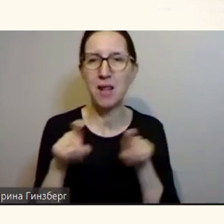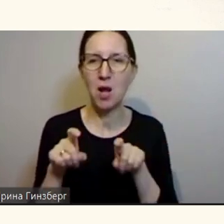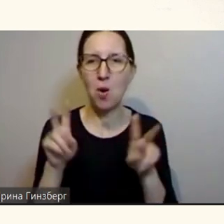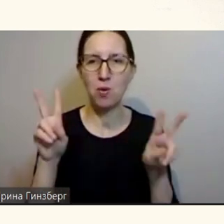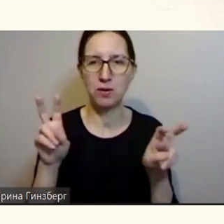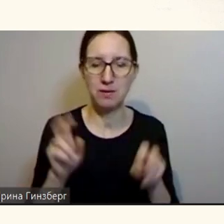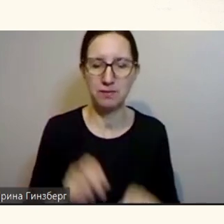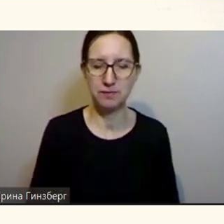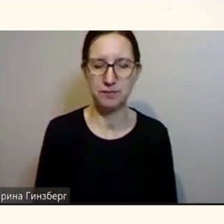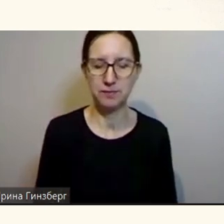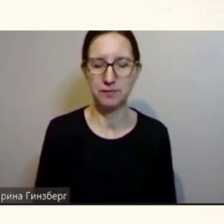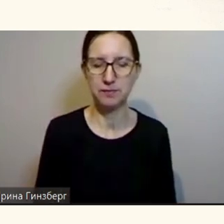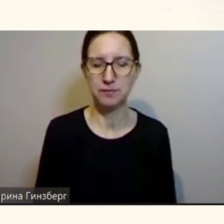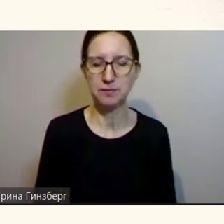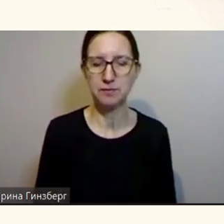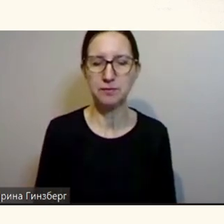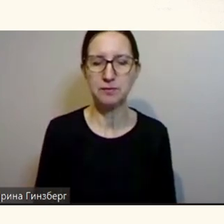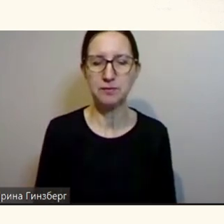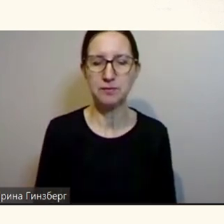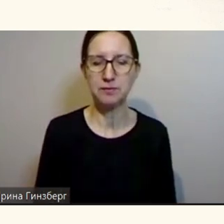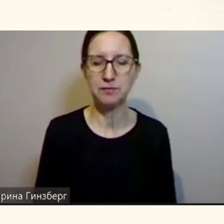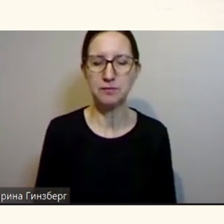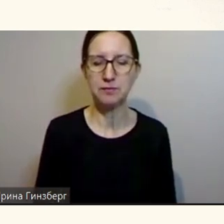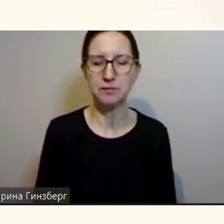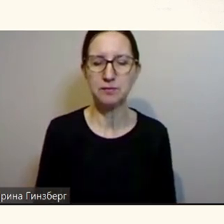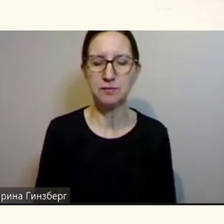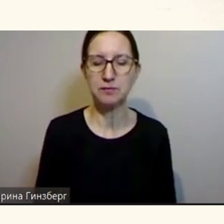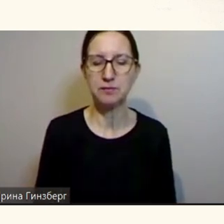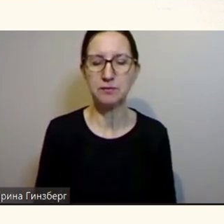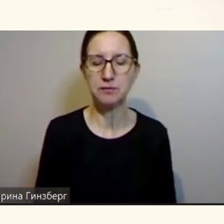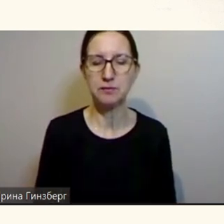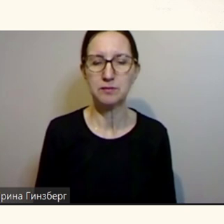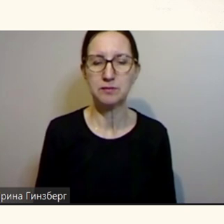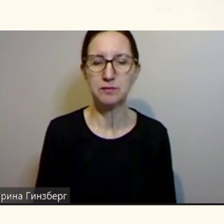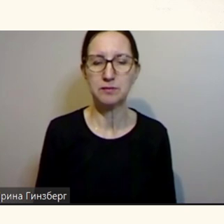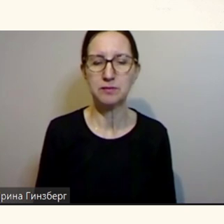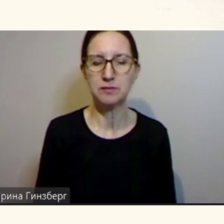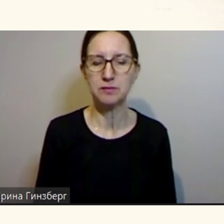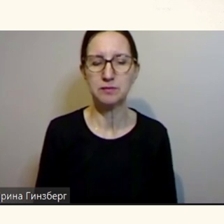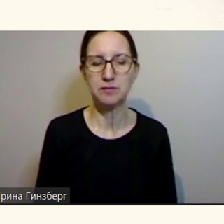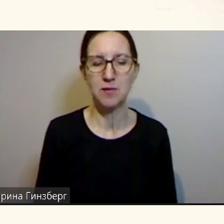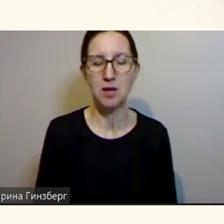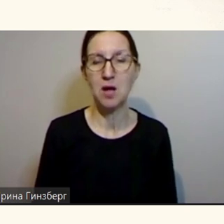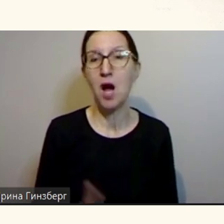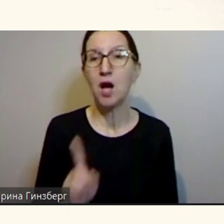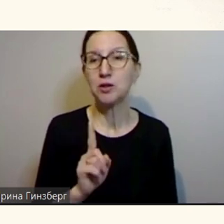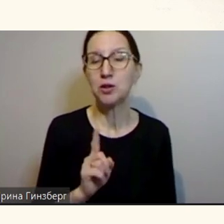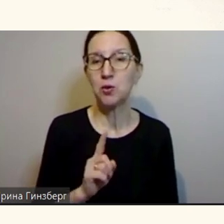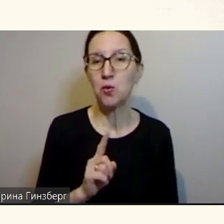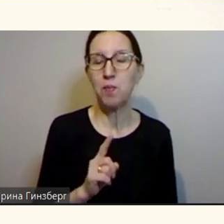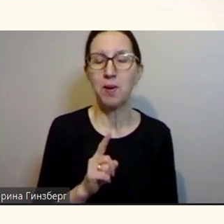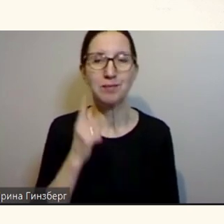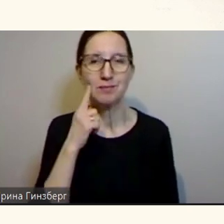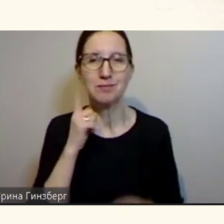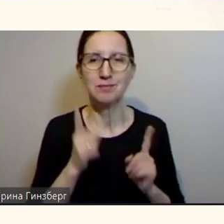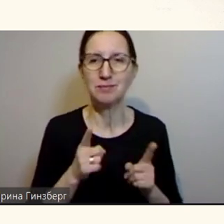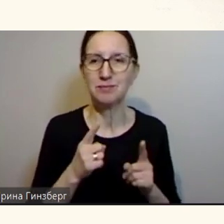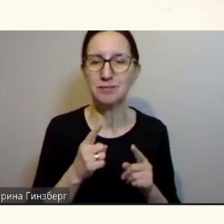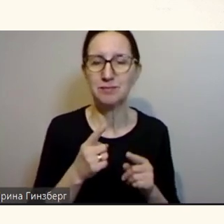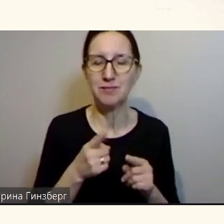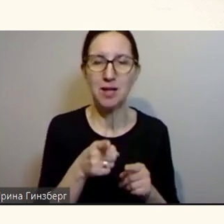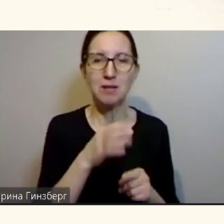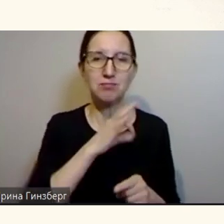it back, it uses actually an editing system live in the gallery, you know, like it's hidden, of